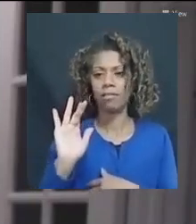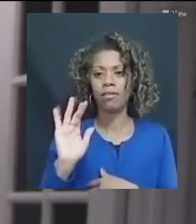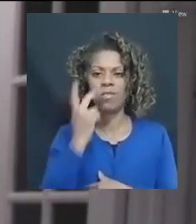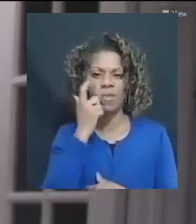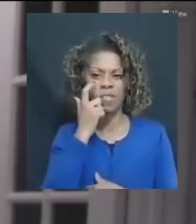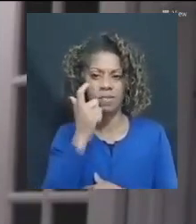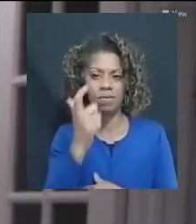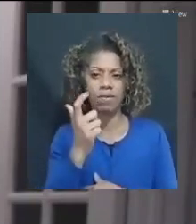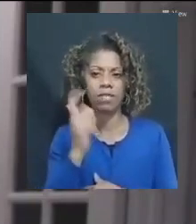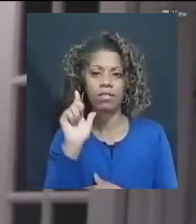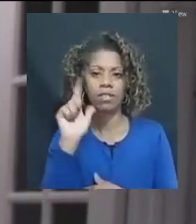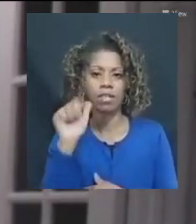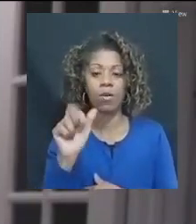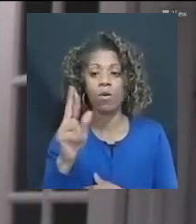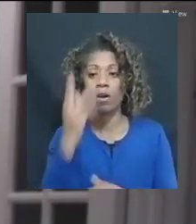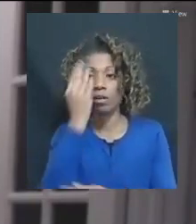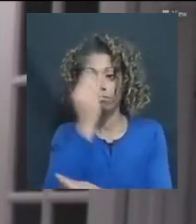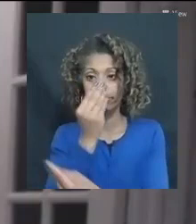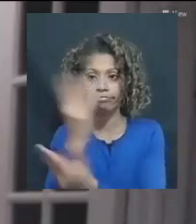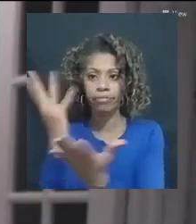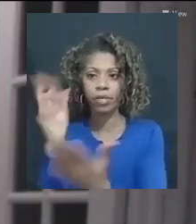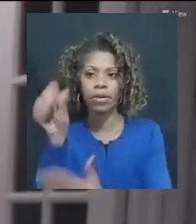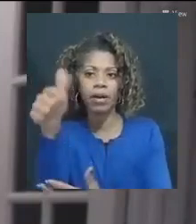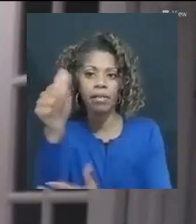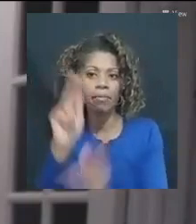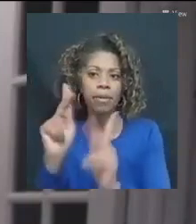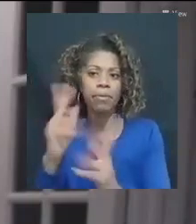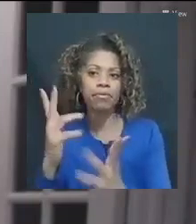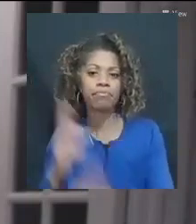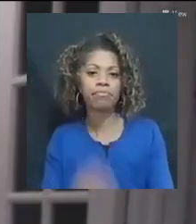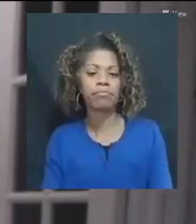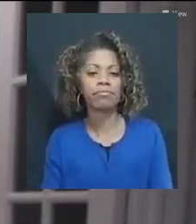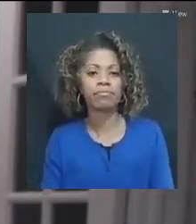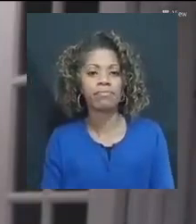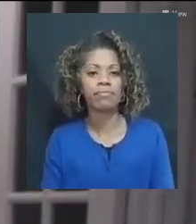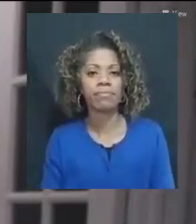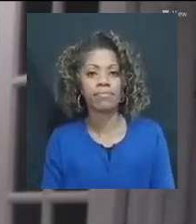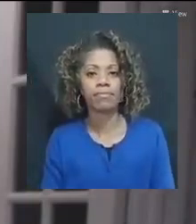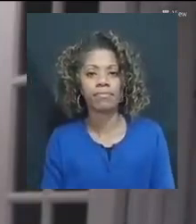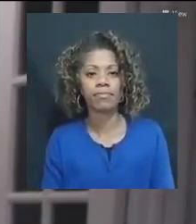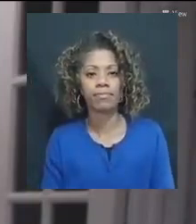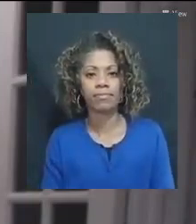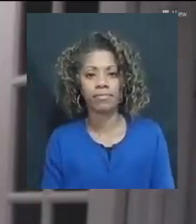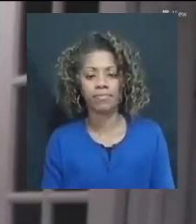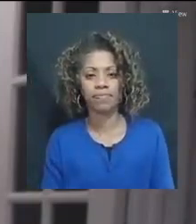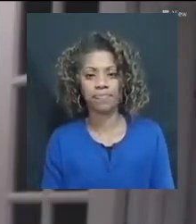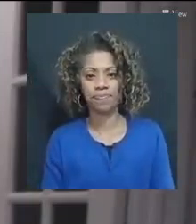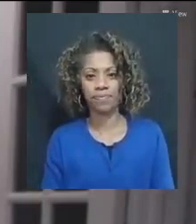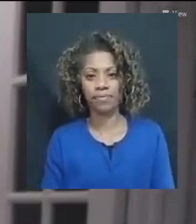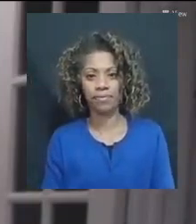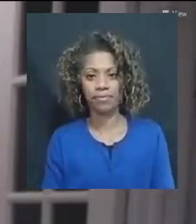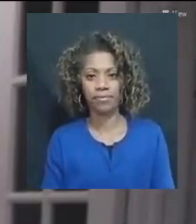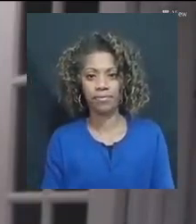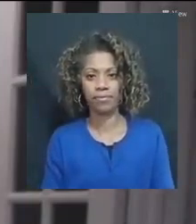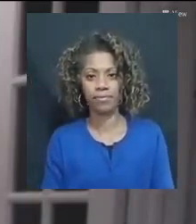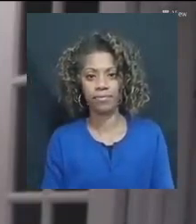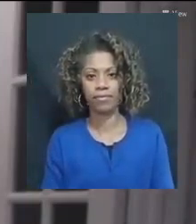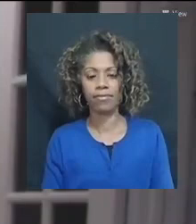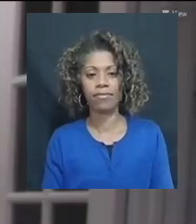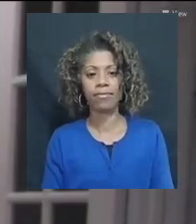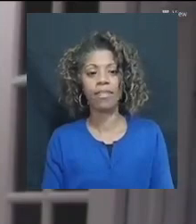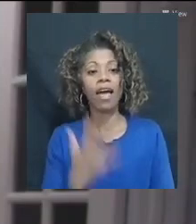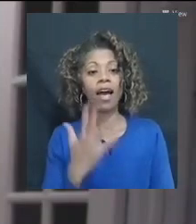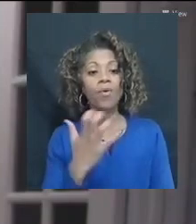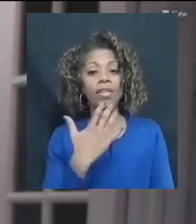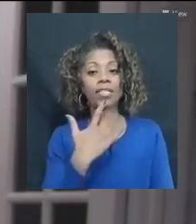share that or watch something a little bit later that you weren't able to get to, by all means, please do that. I want to thank a few people before we get